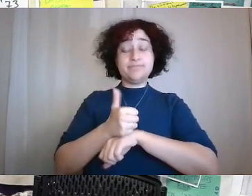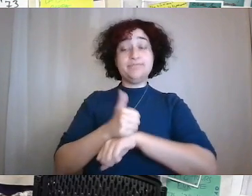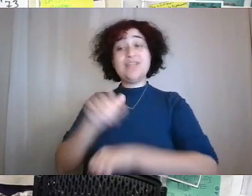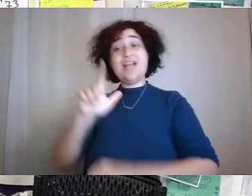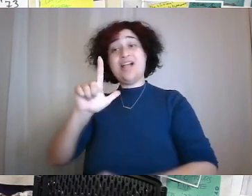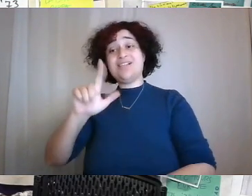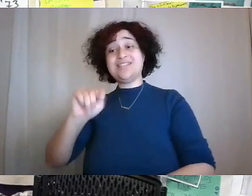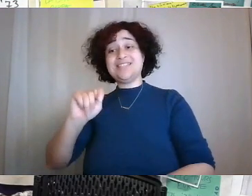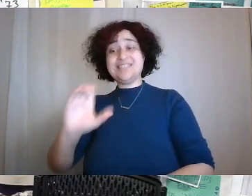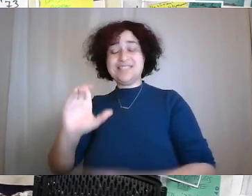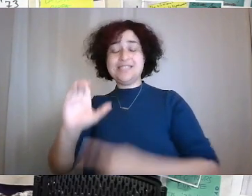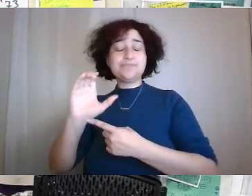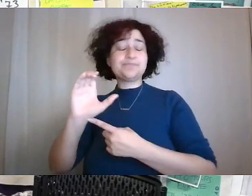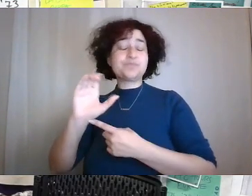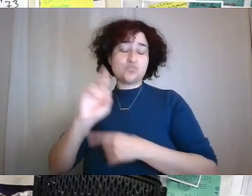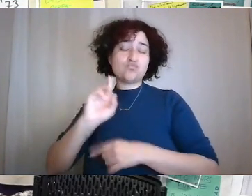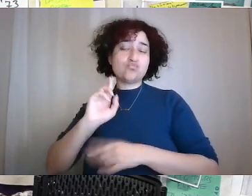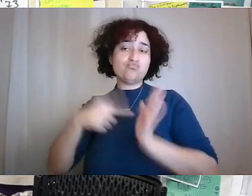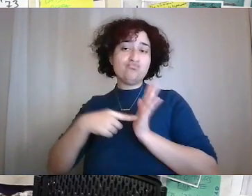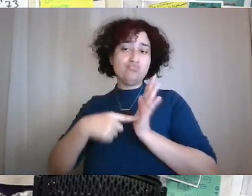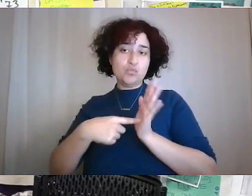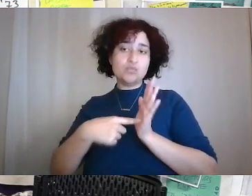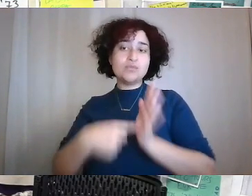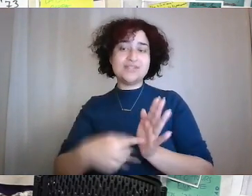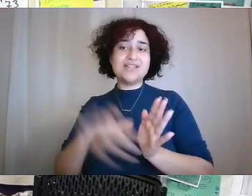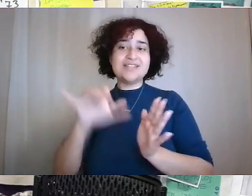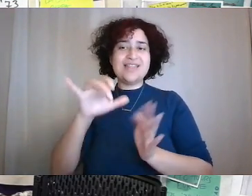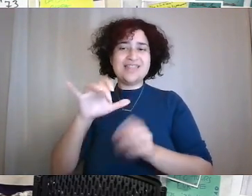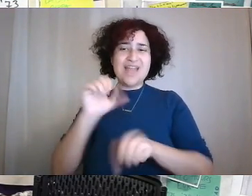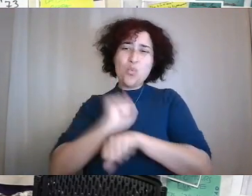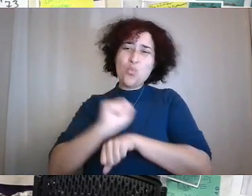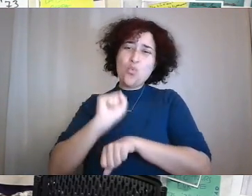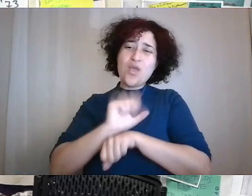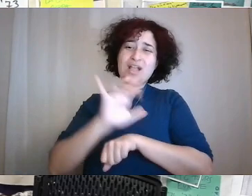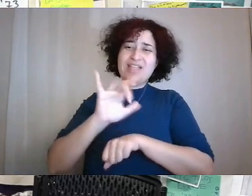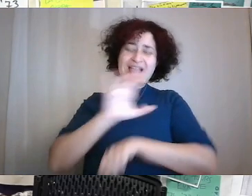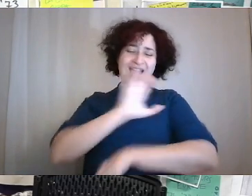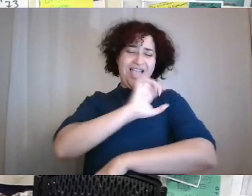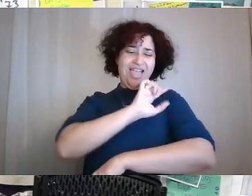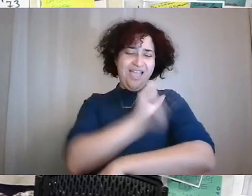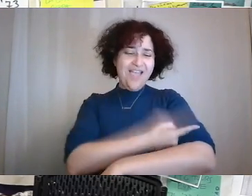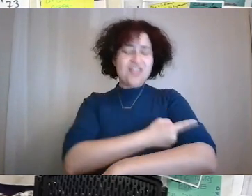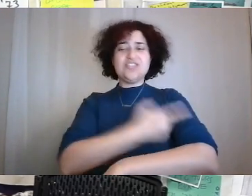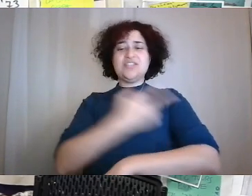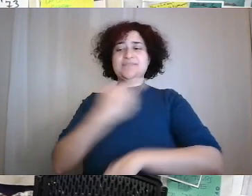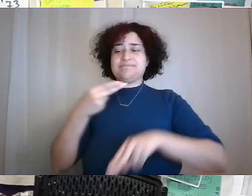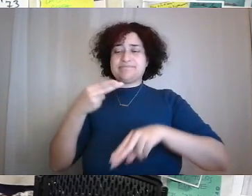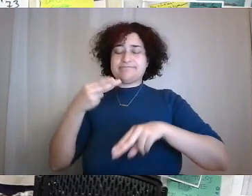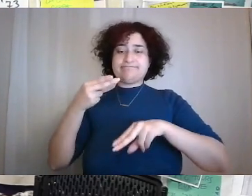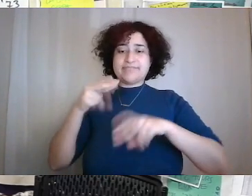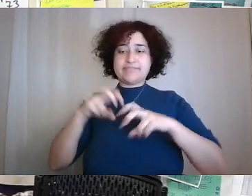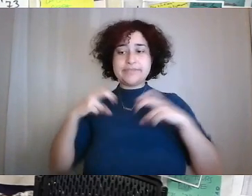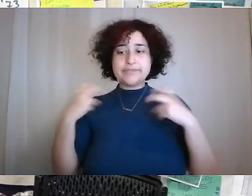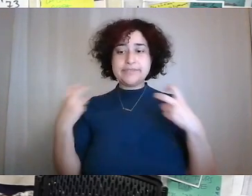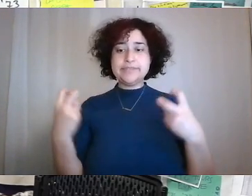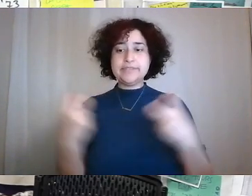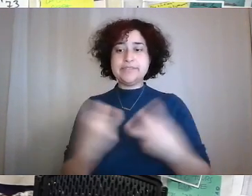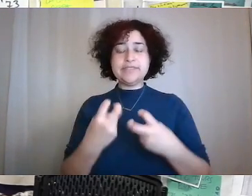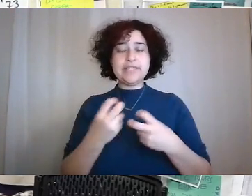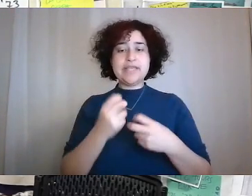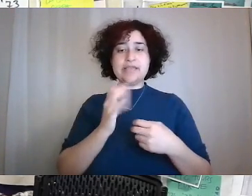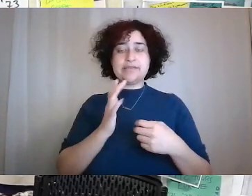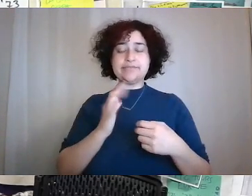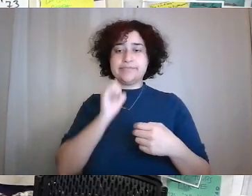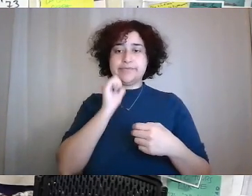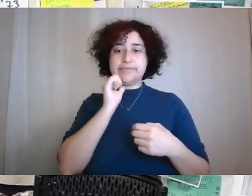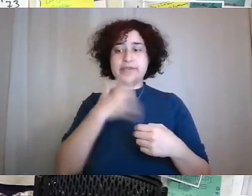represents this effort and this energy of sitting often in discomfort or disagreement or